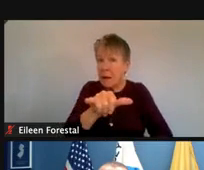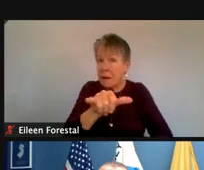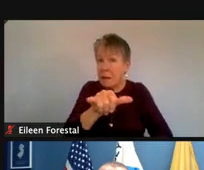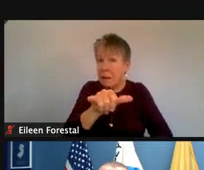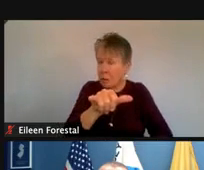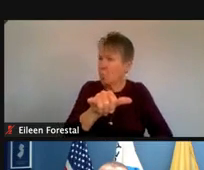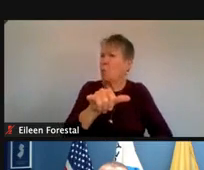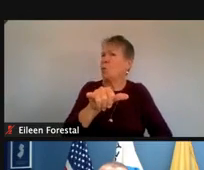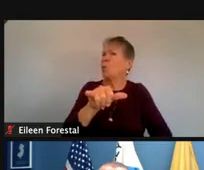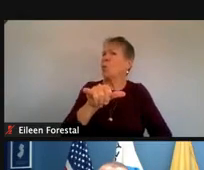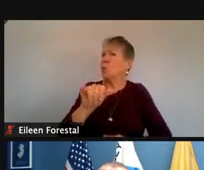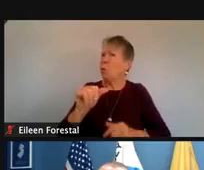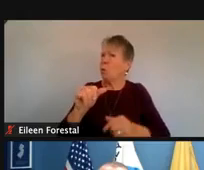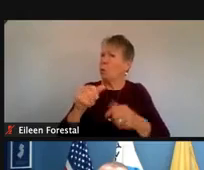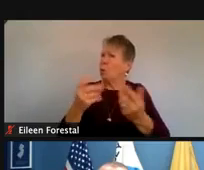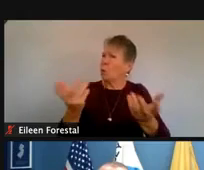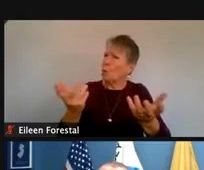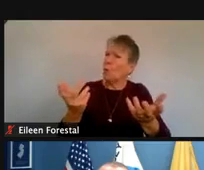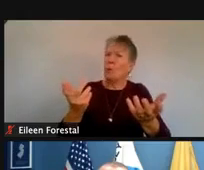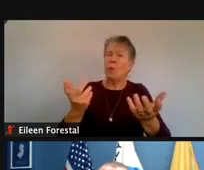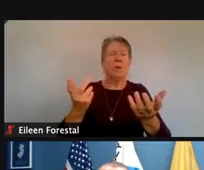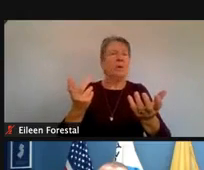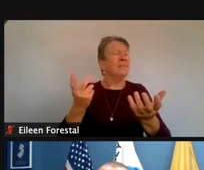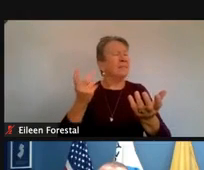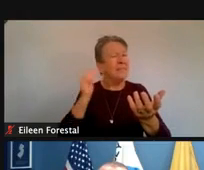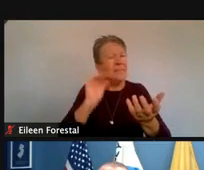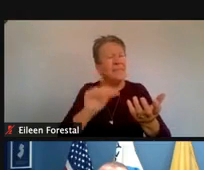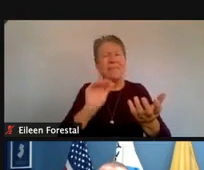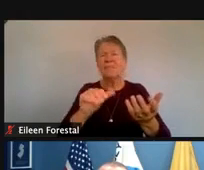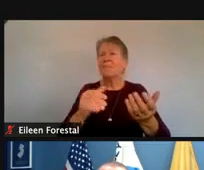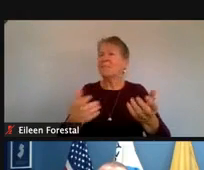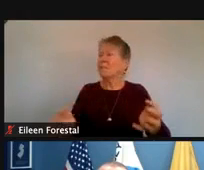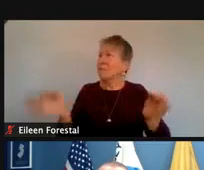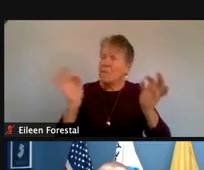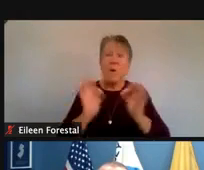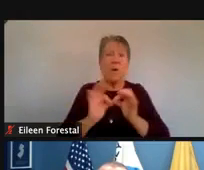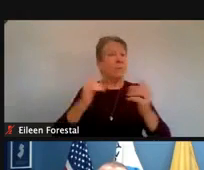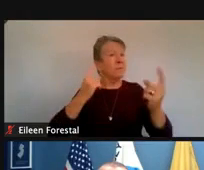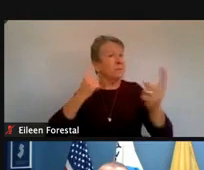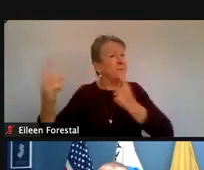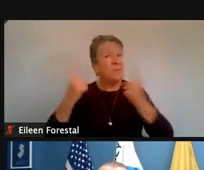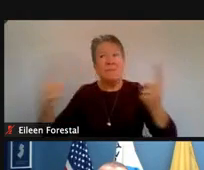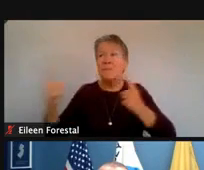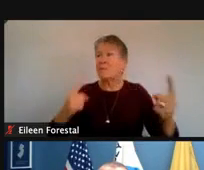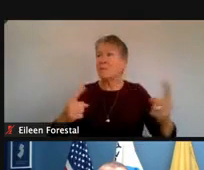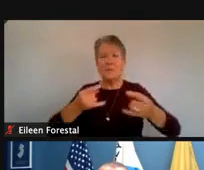socially distancing, washing your hands frequently, staying home if you feel sick.